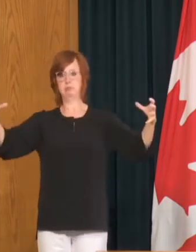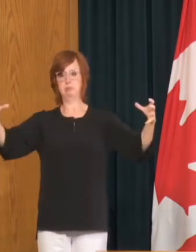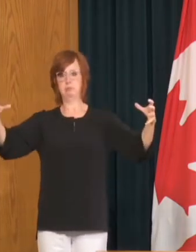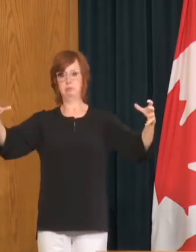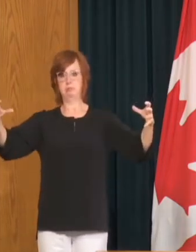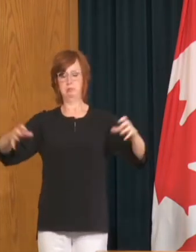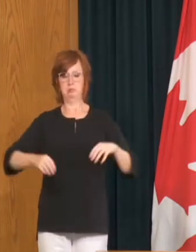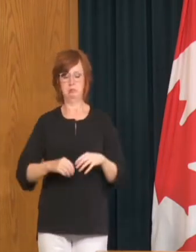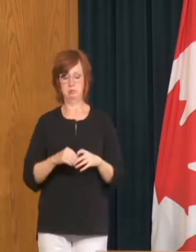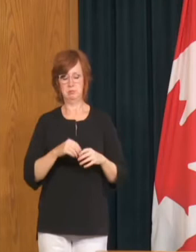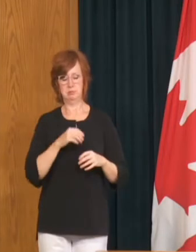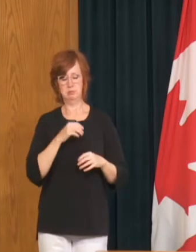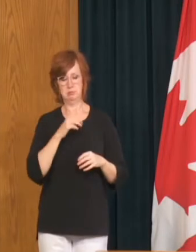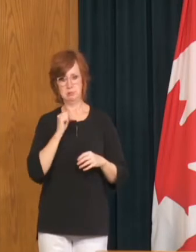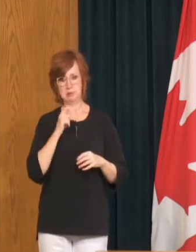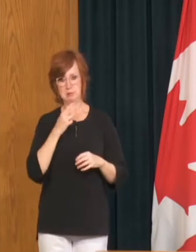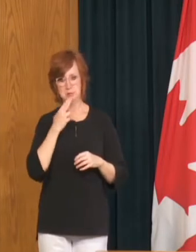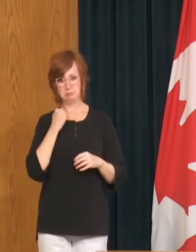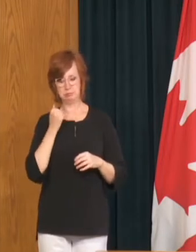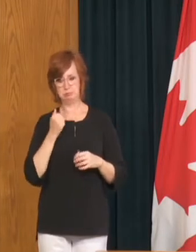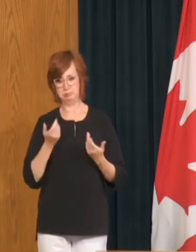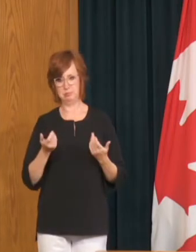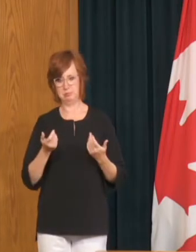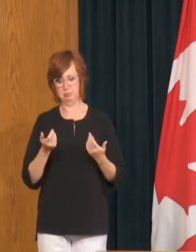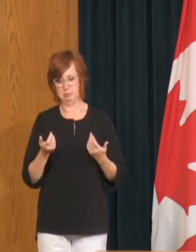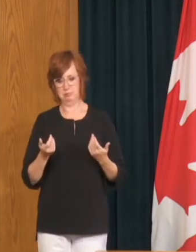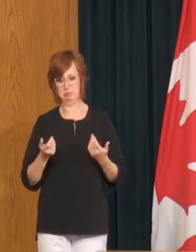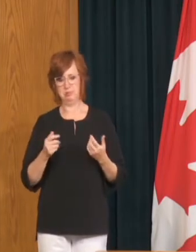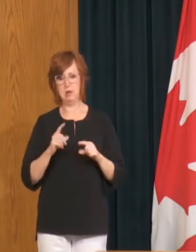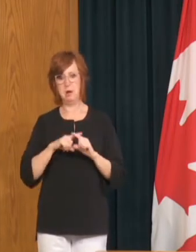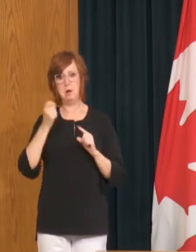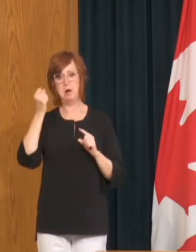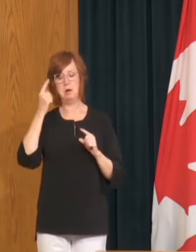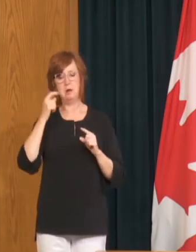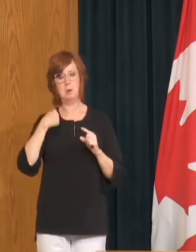other areas of the world. And much of that, virtually all of that, is